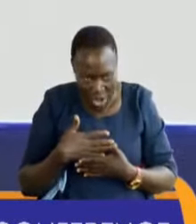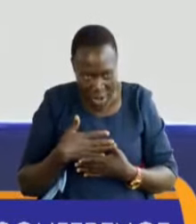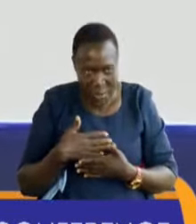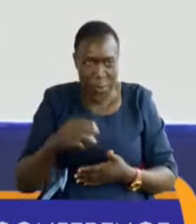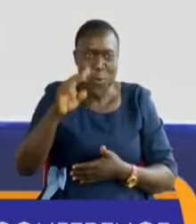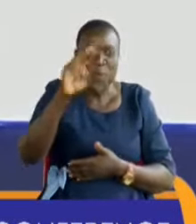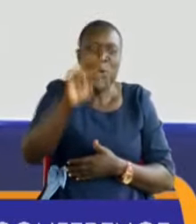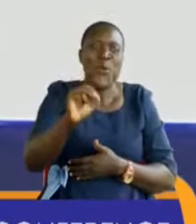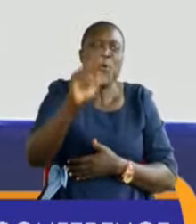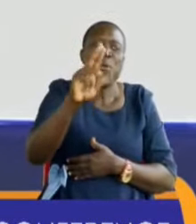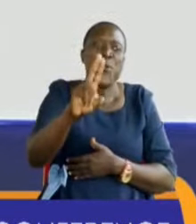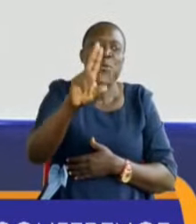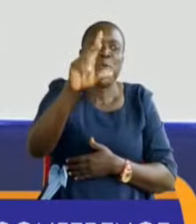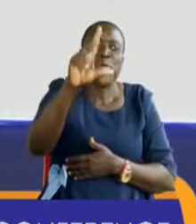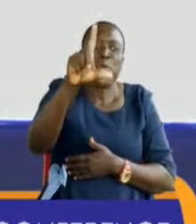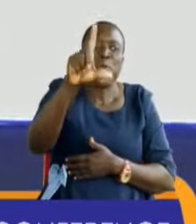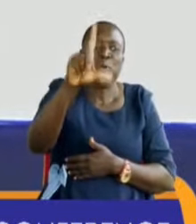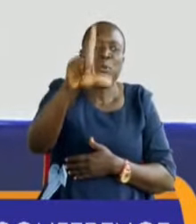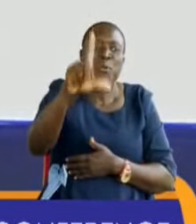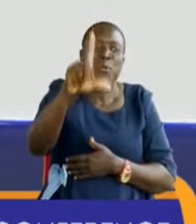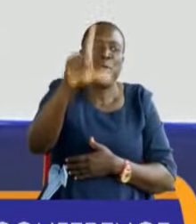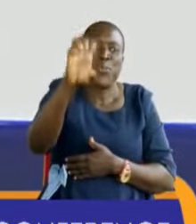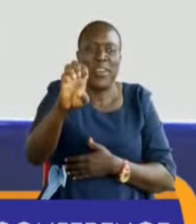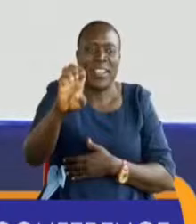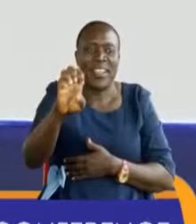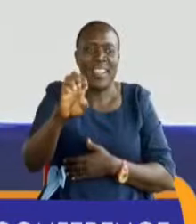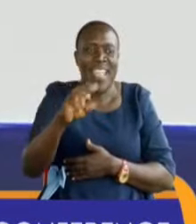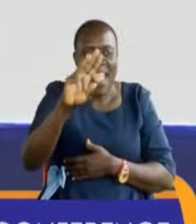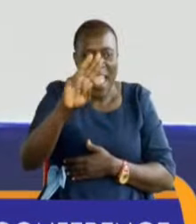Mule, the MP for Matungulu.